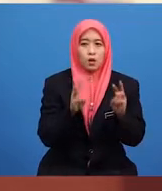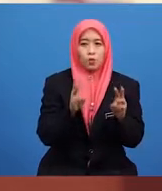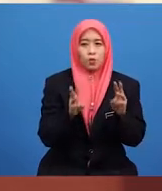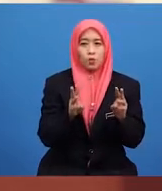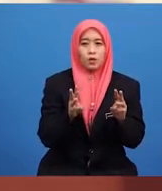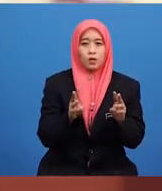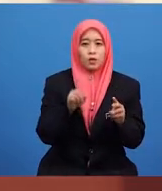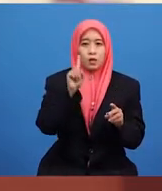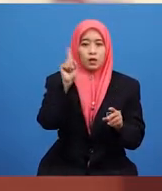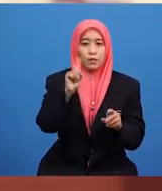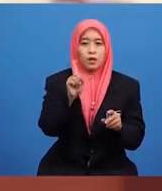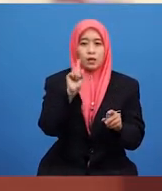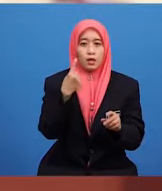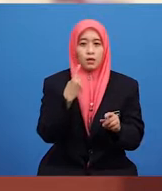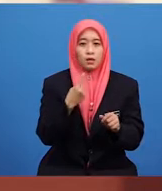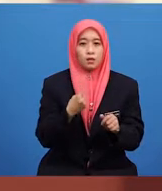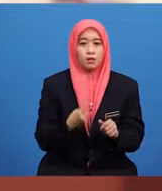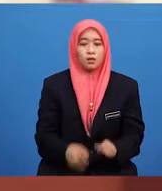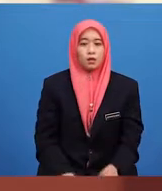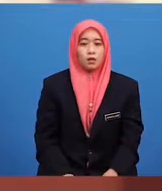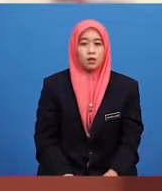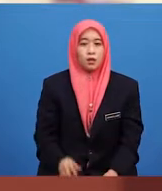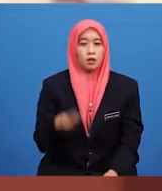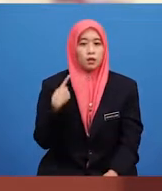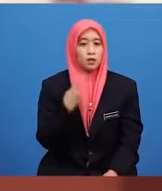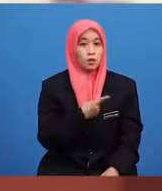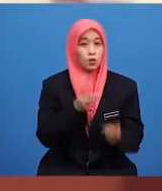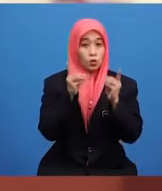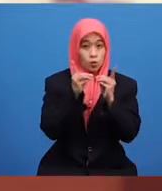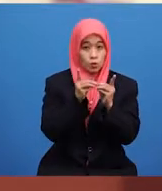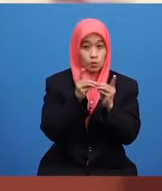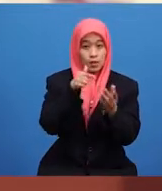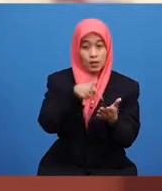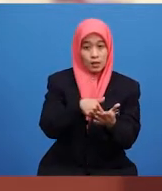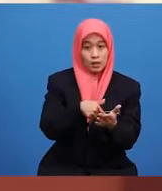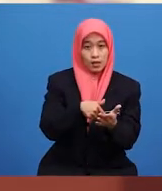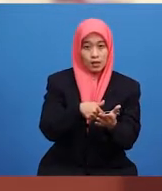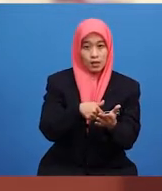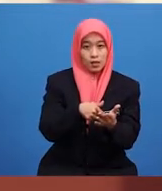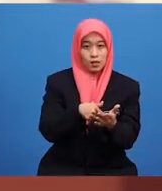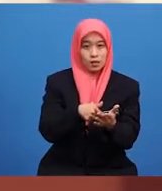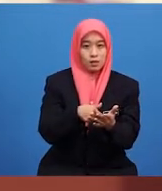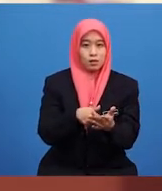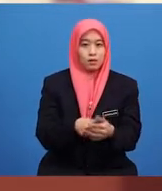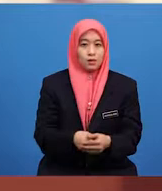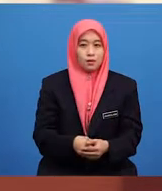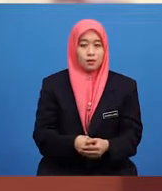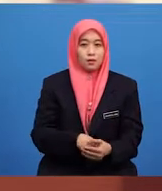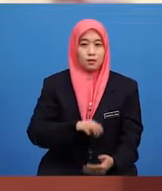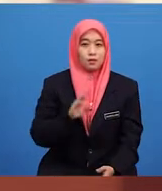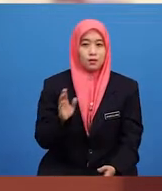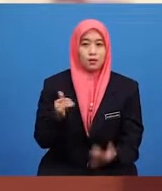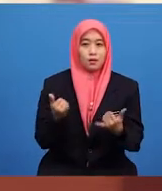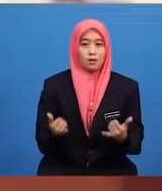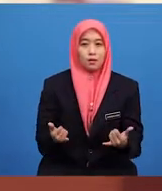interesting? Alright now, we'll meet again in another episode of Fun Facts with Yolo.